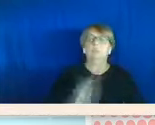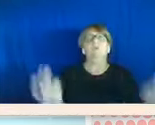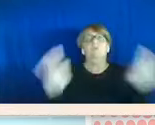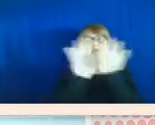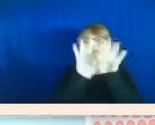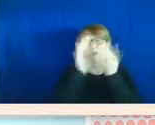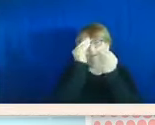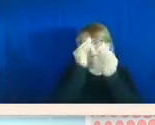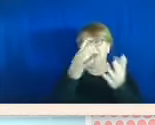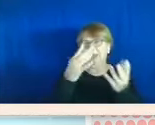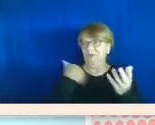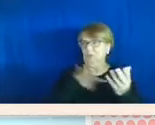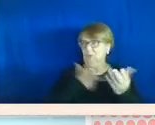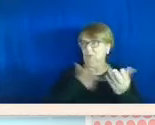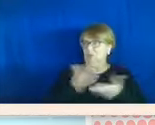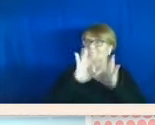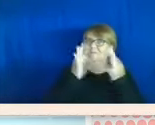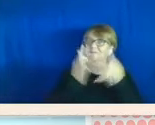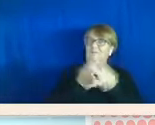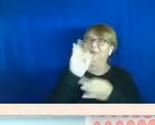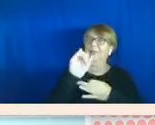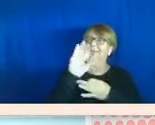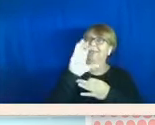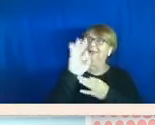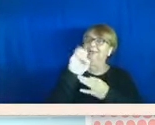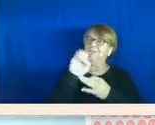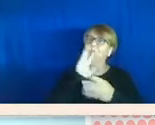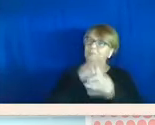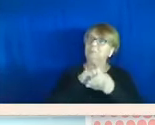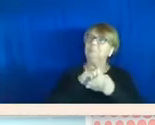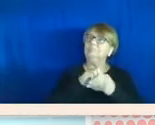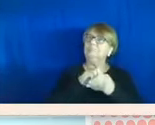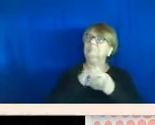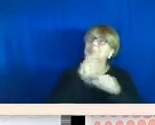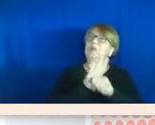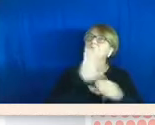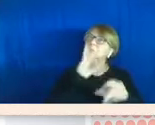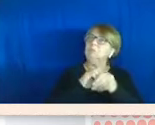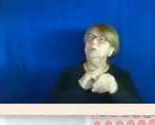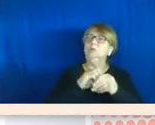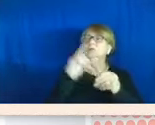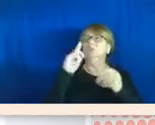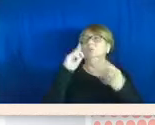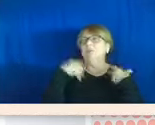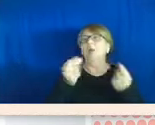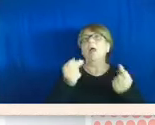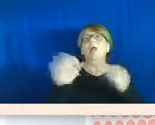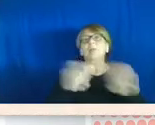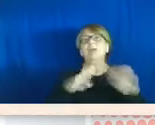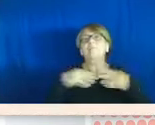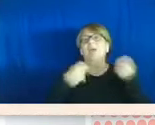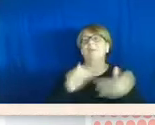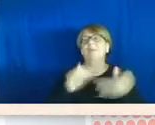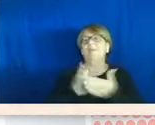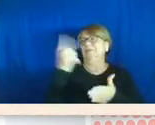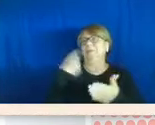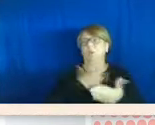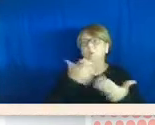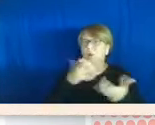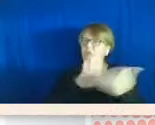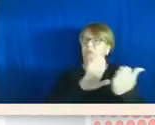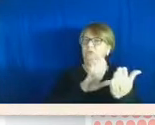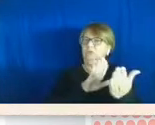Family Cafe to including mental health and behavioral health generally as something we want to address as